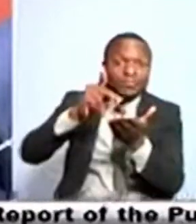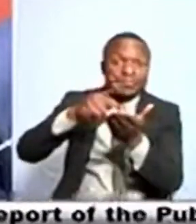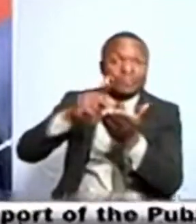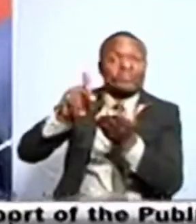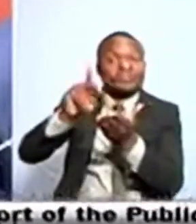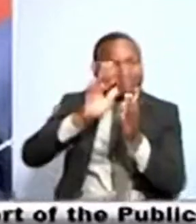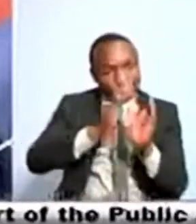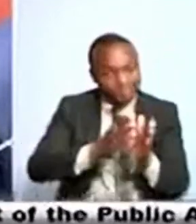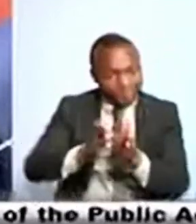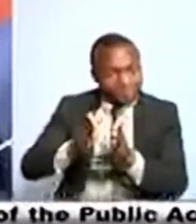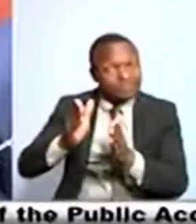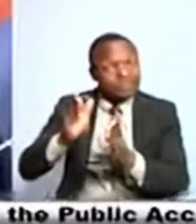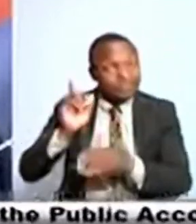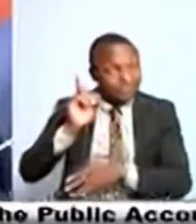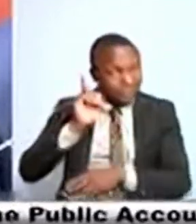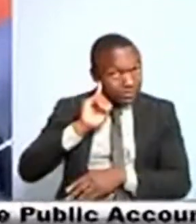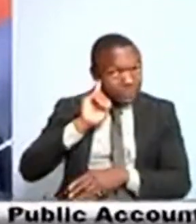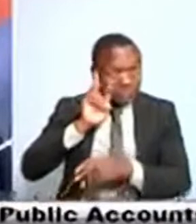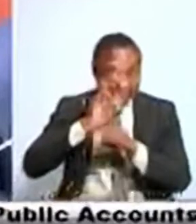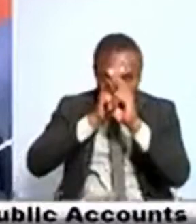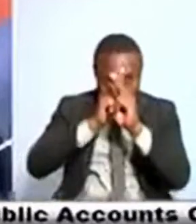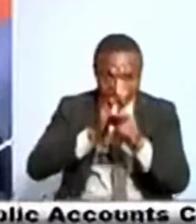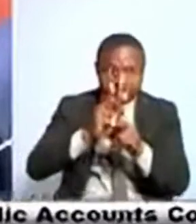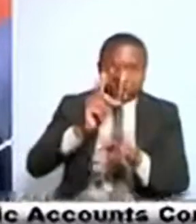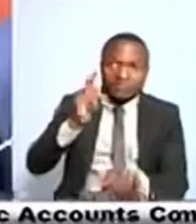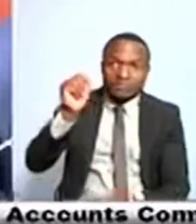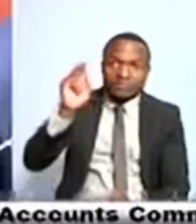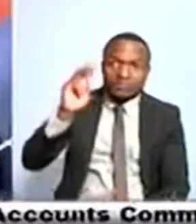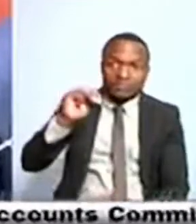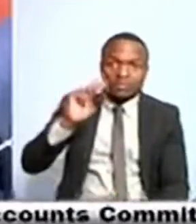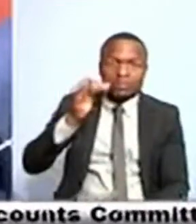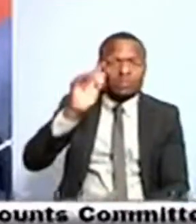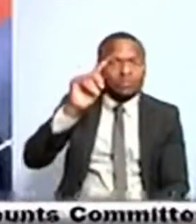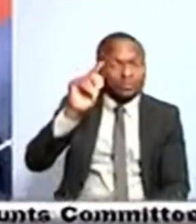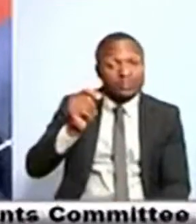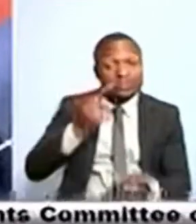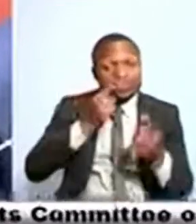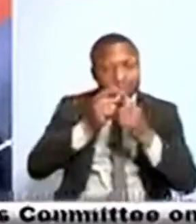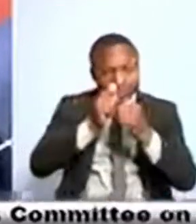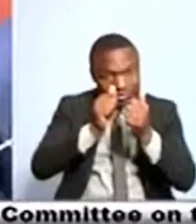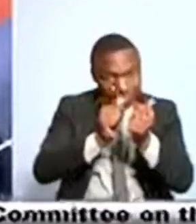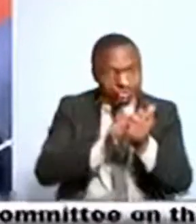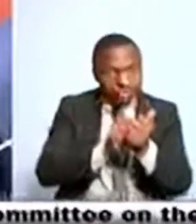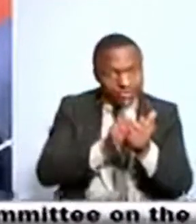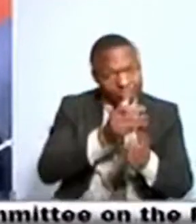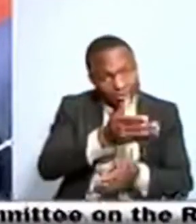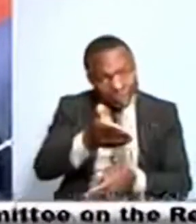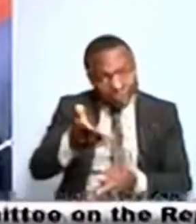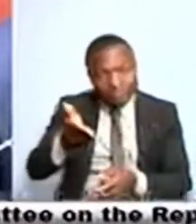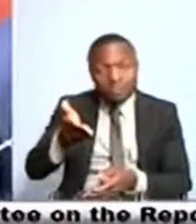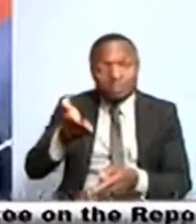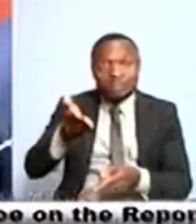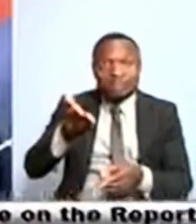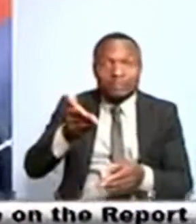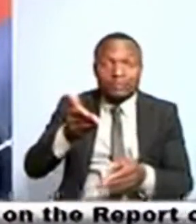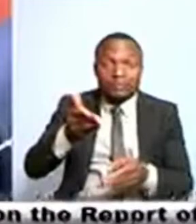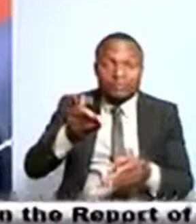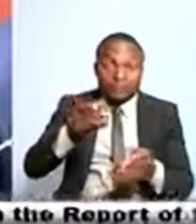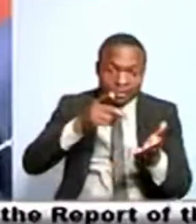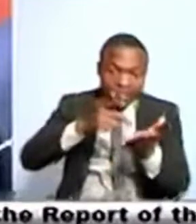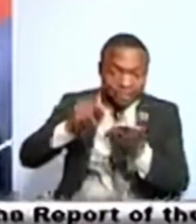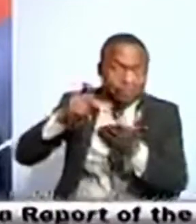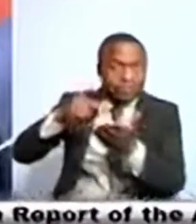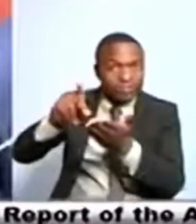I think you heard from Honorable Kambita when he talked about those kinds of payments which